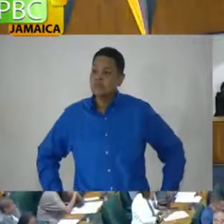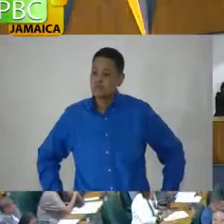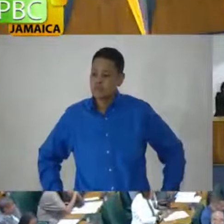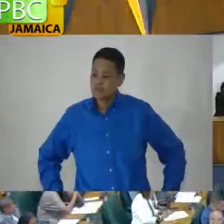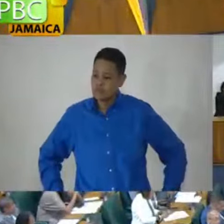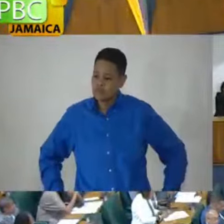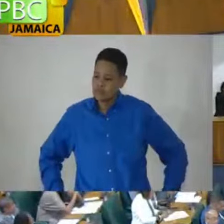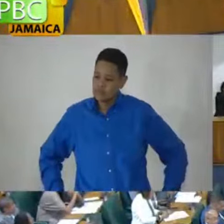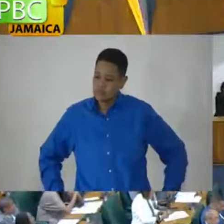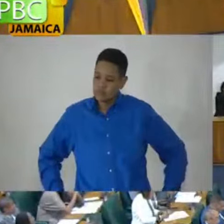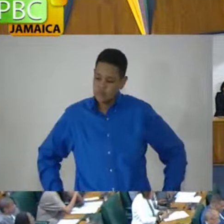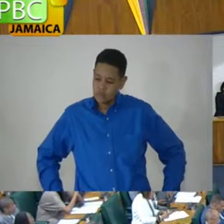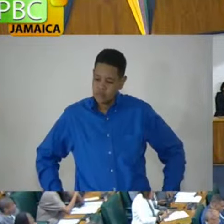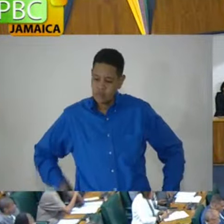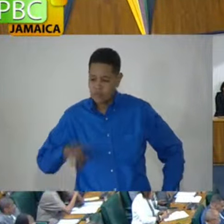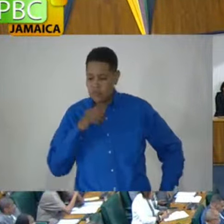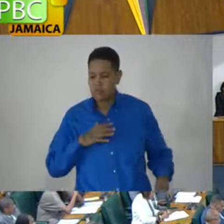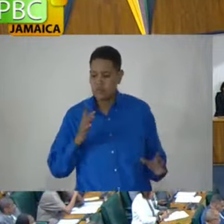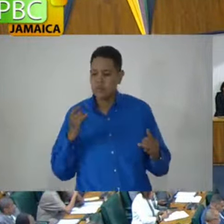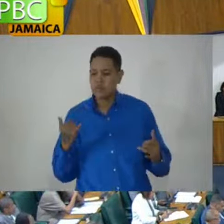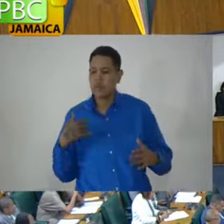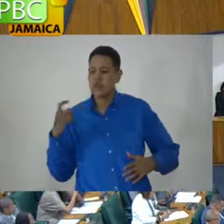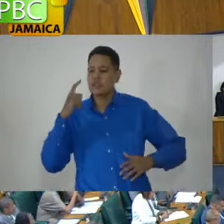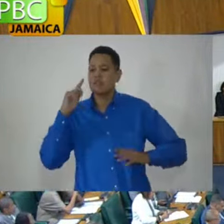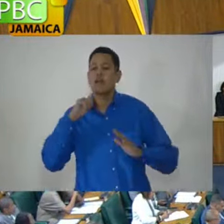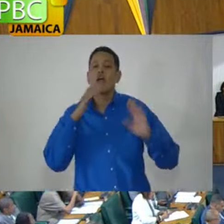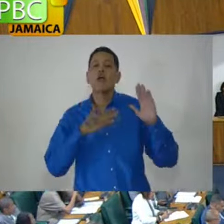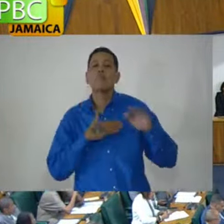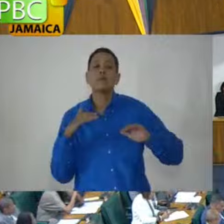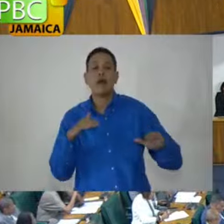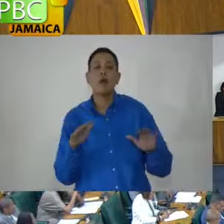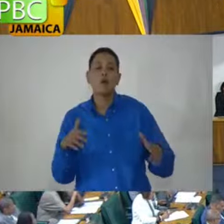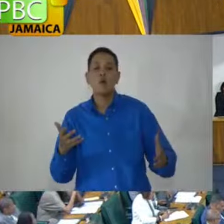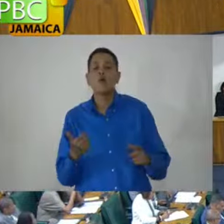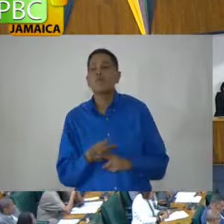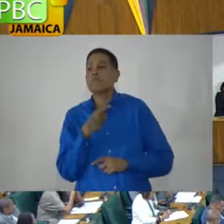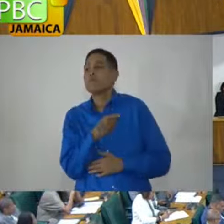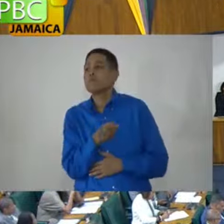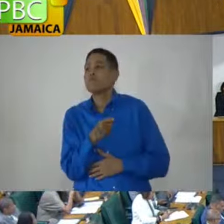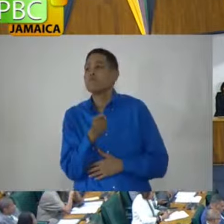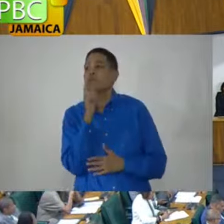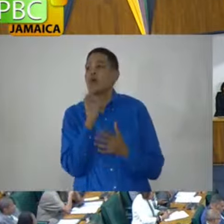Leader. Madam Speaker, I now ask for the recommittal of